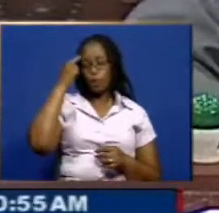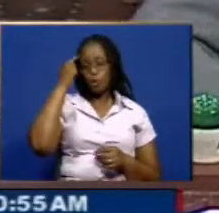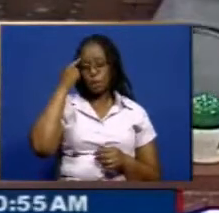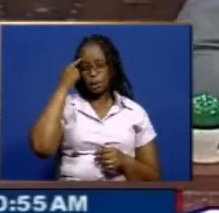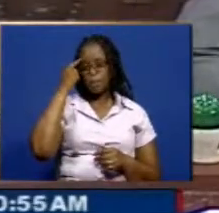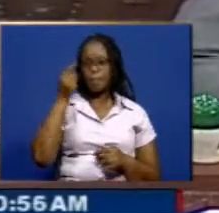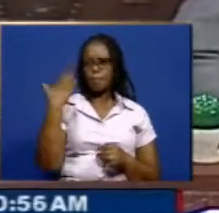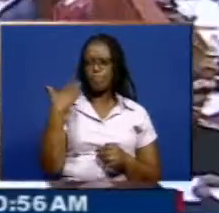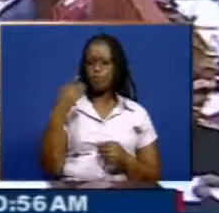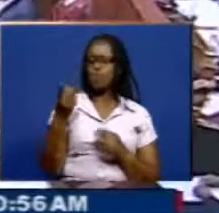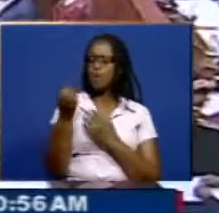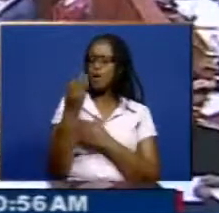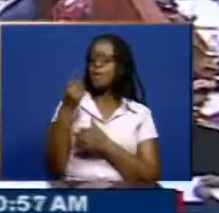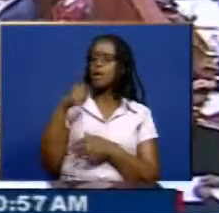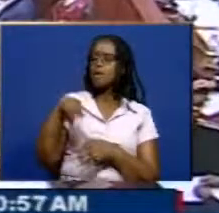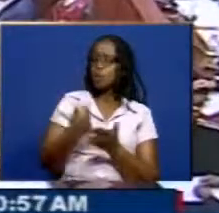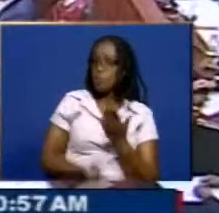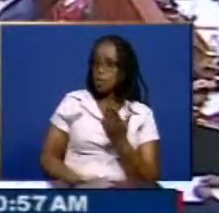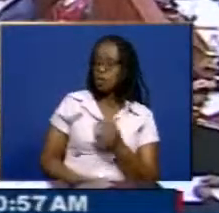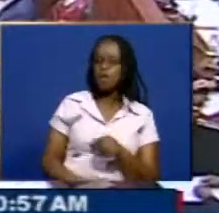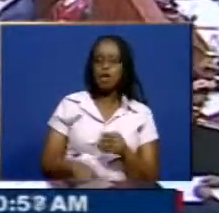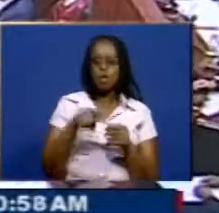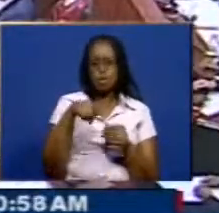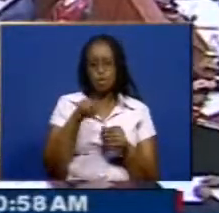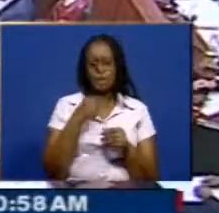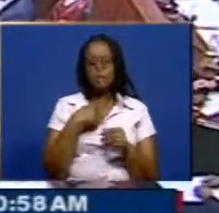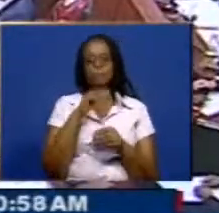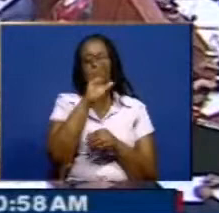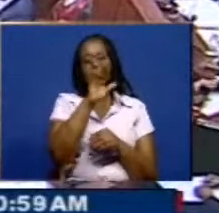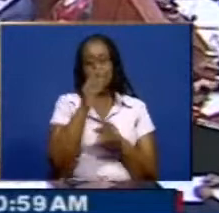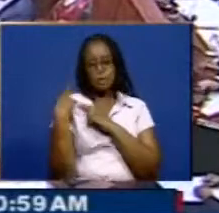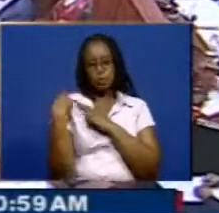that it's for you to summon, and we made a request in writing,